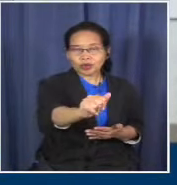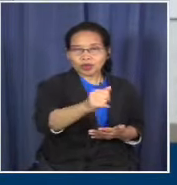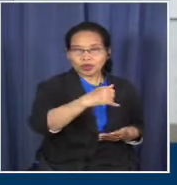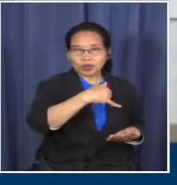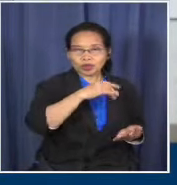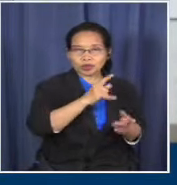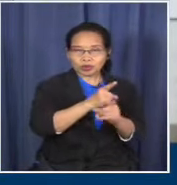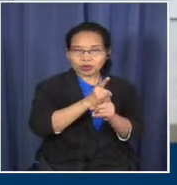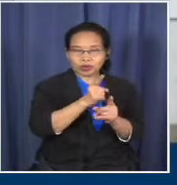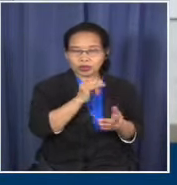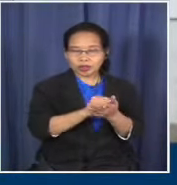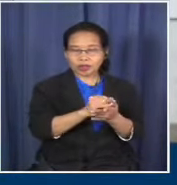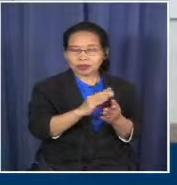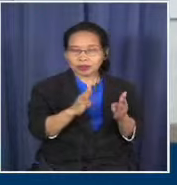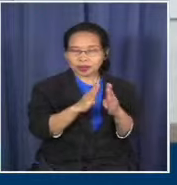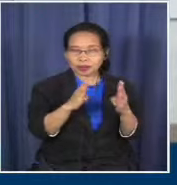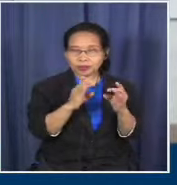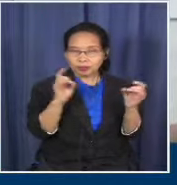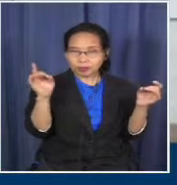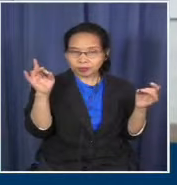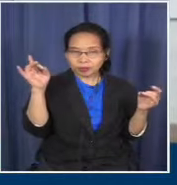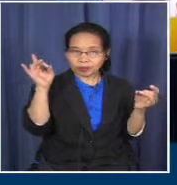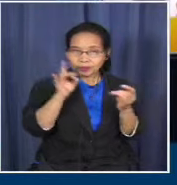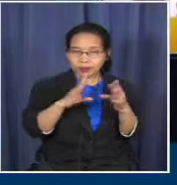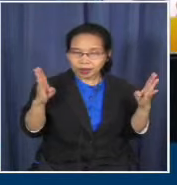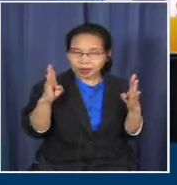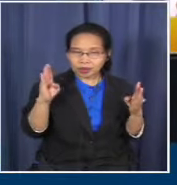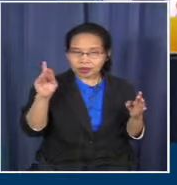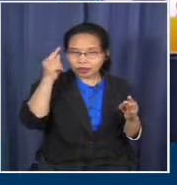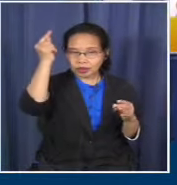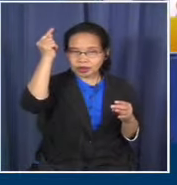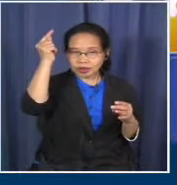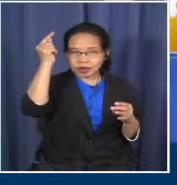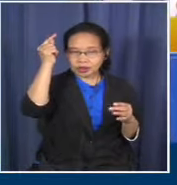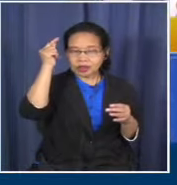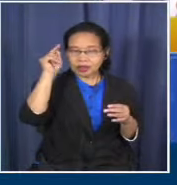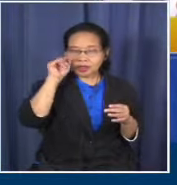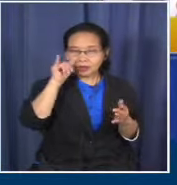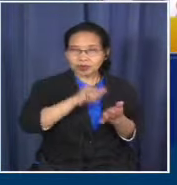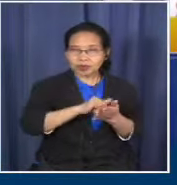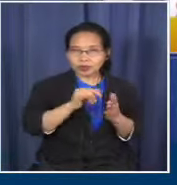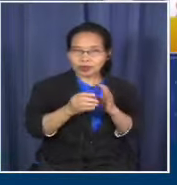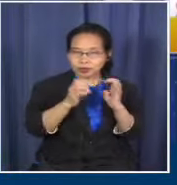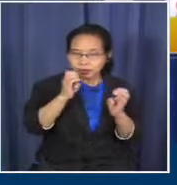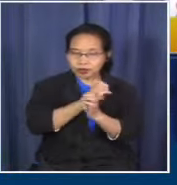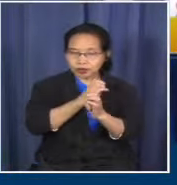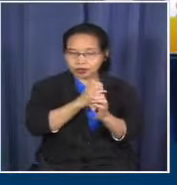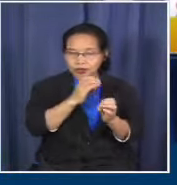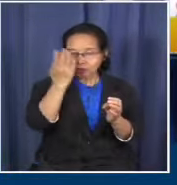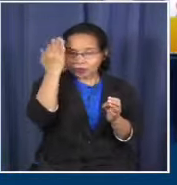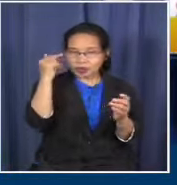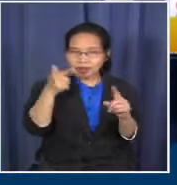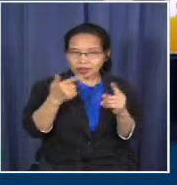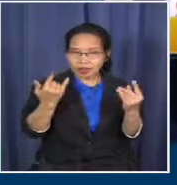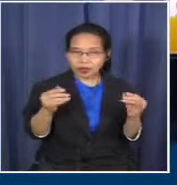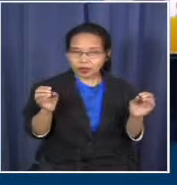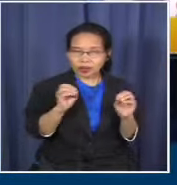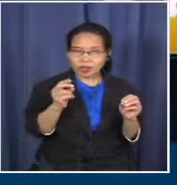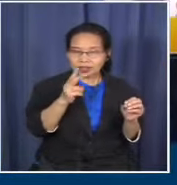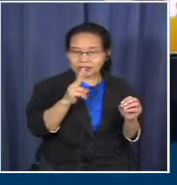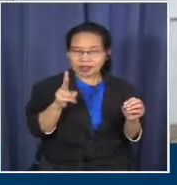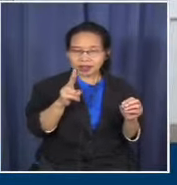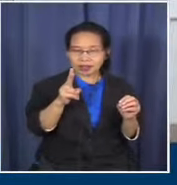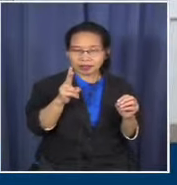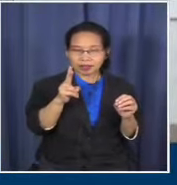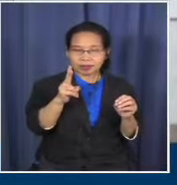to prove by your own self that the Big Bang theory is true, that the evolution is true? If evolution were